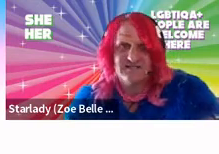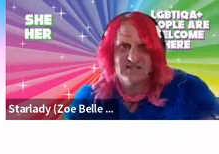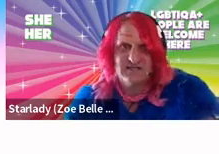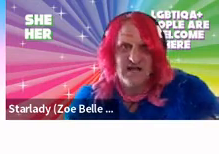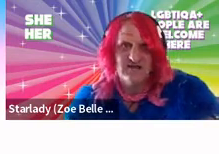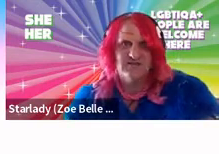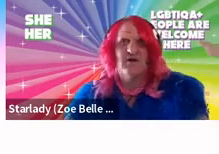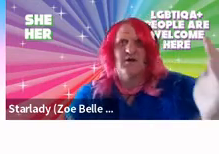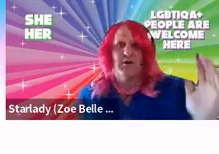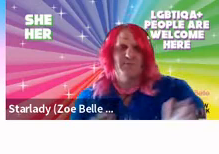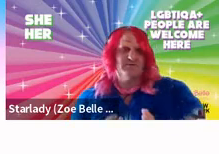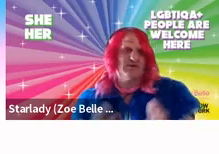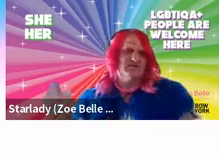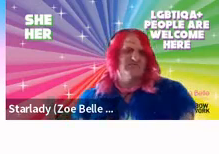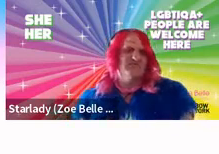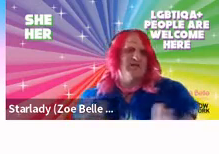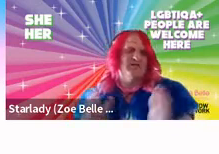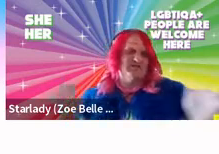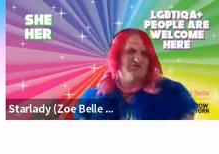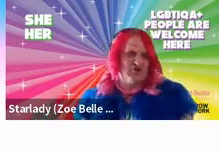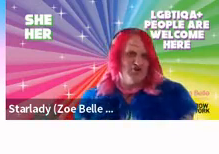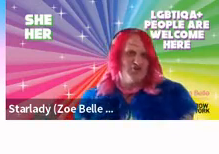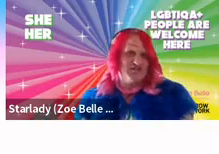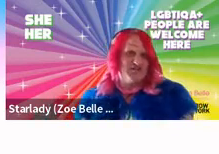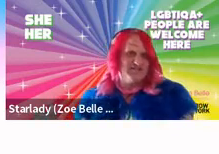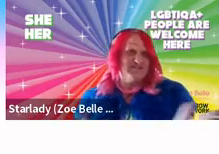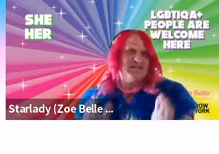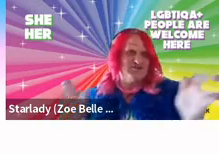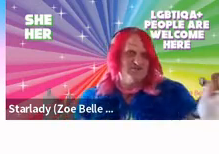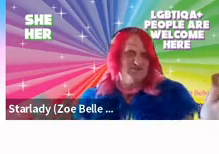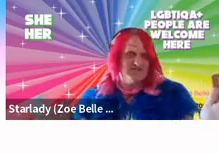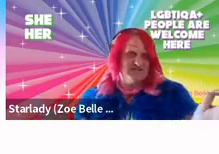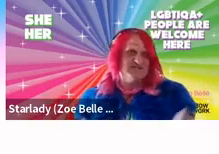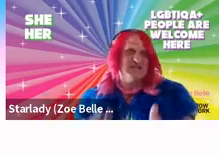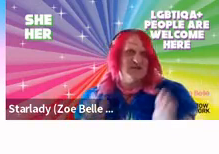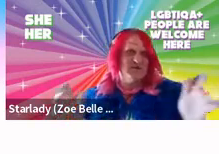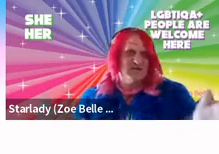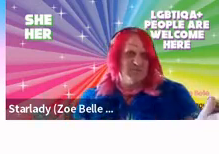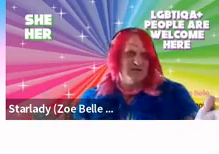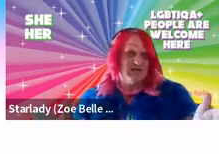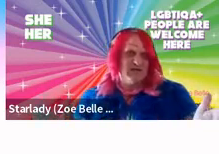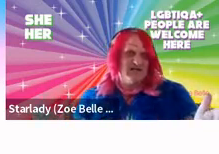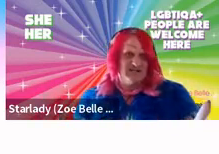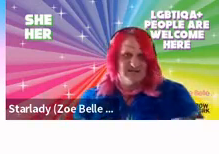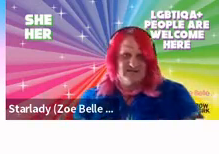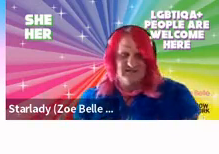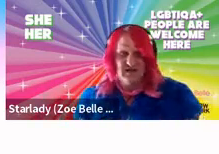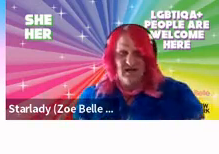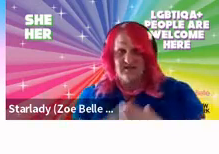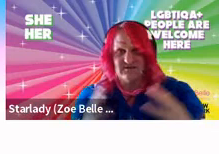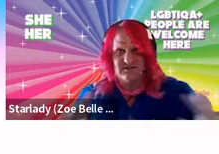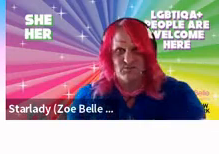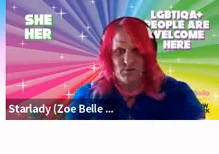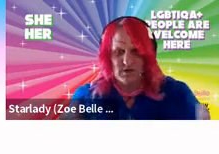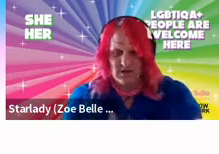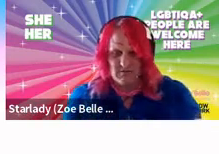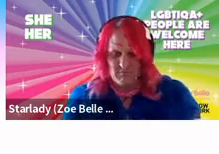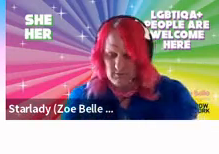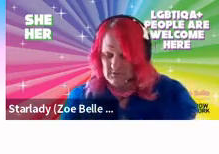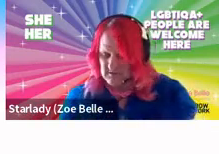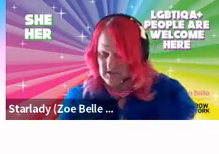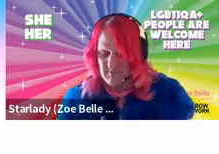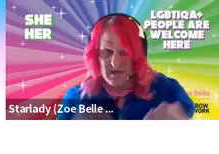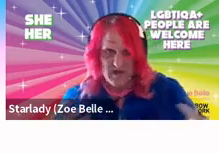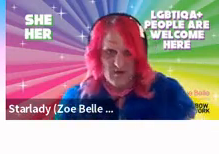in accessing that. Perpetrators of violence know this, and they use this, and they manipulate this. And so it's just